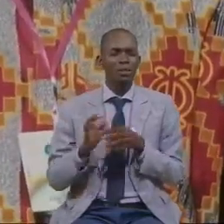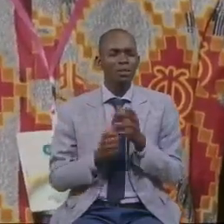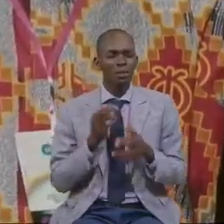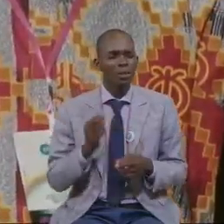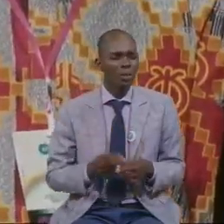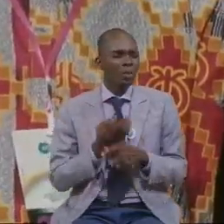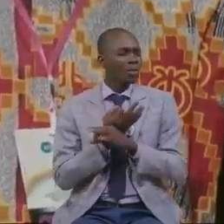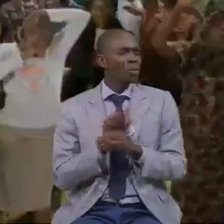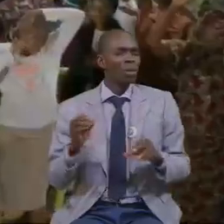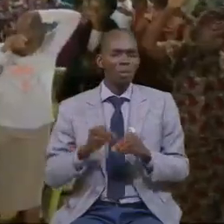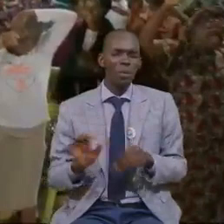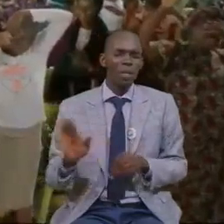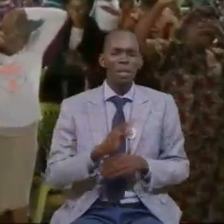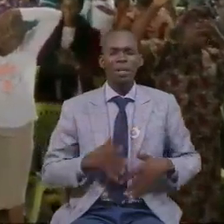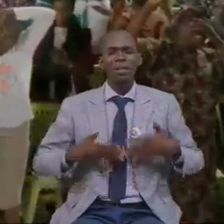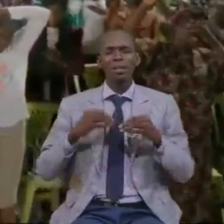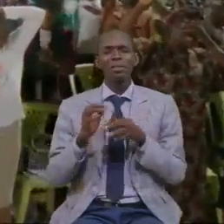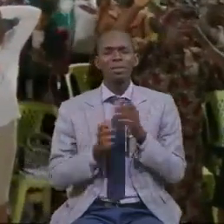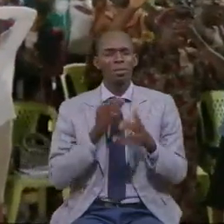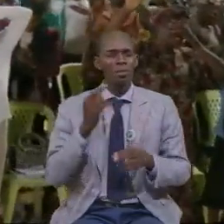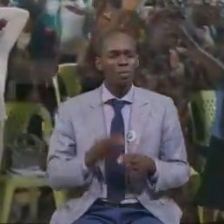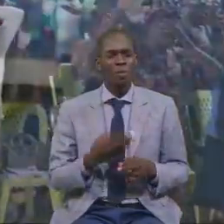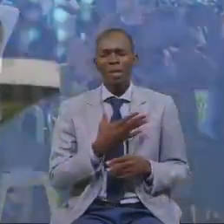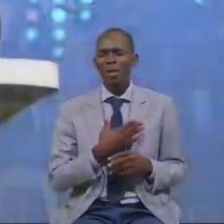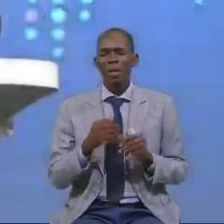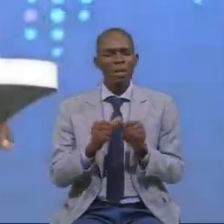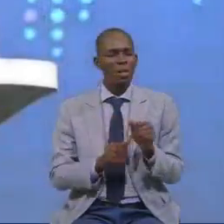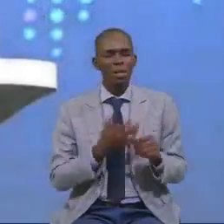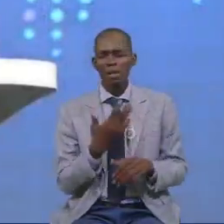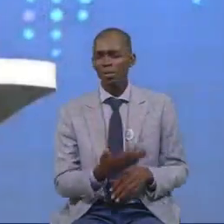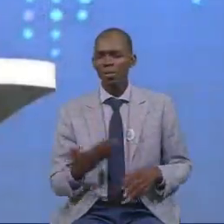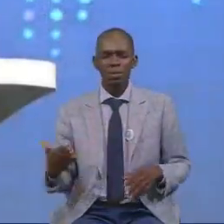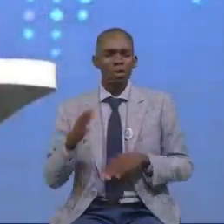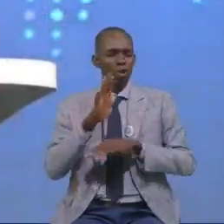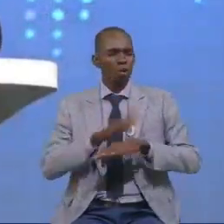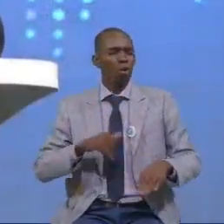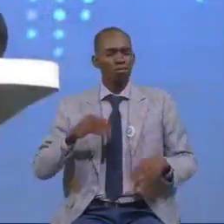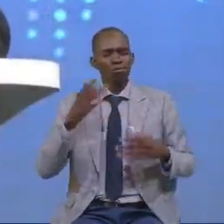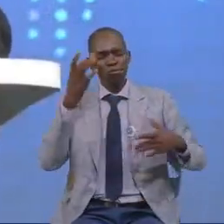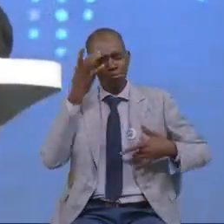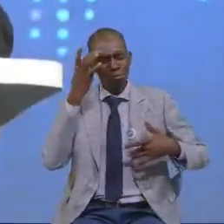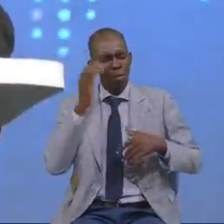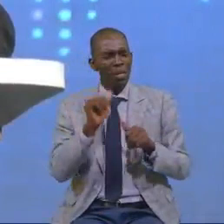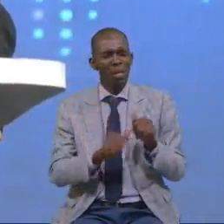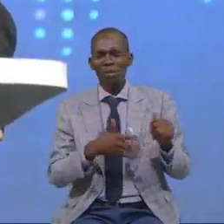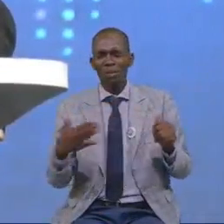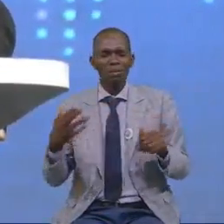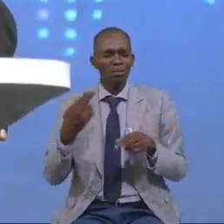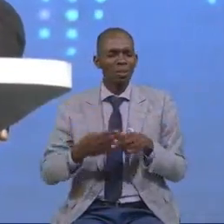in their life. And everything called sickness, everything called